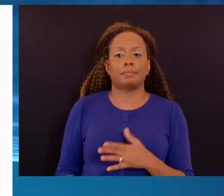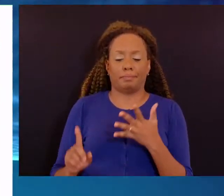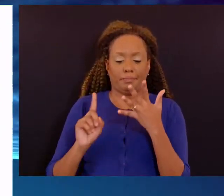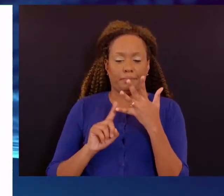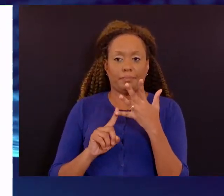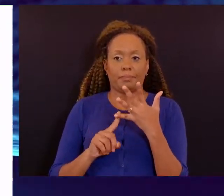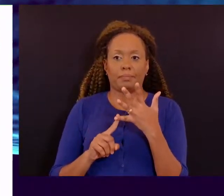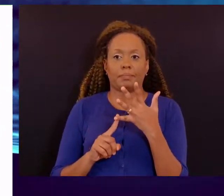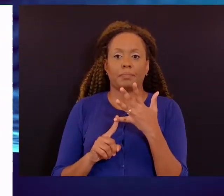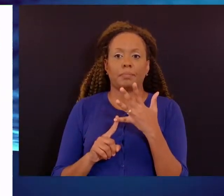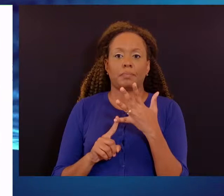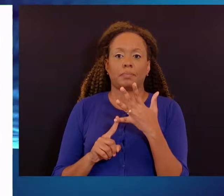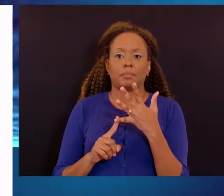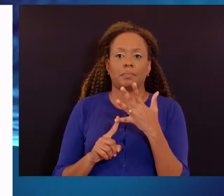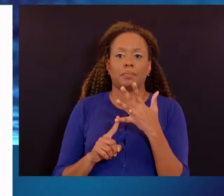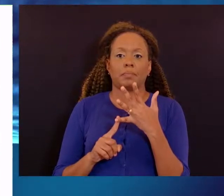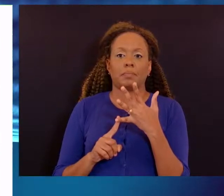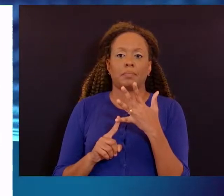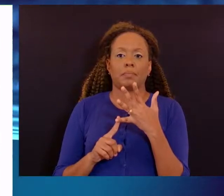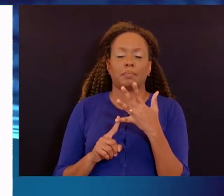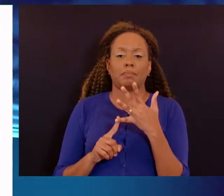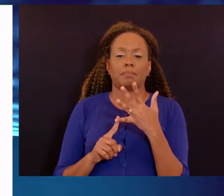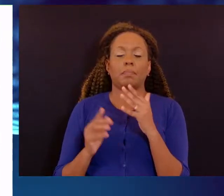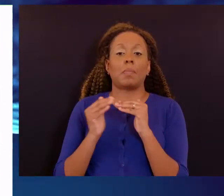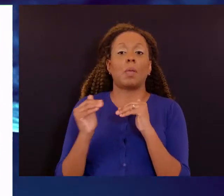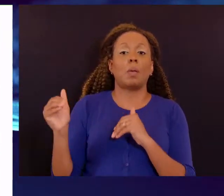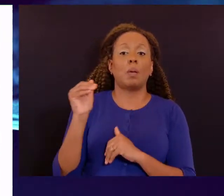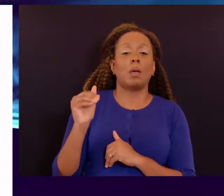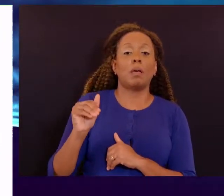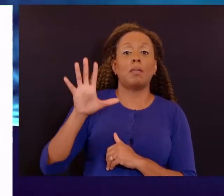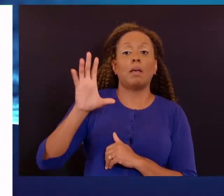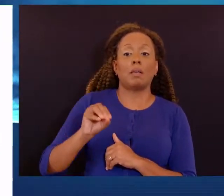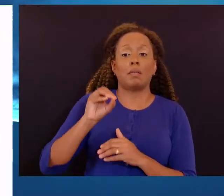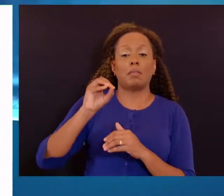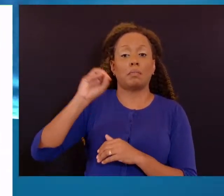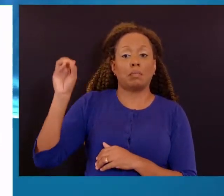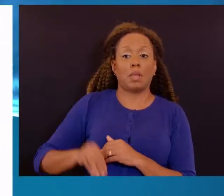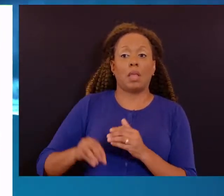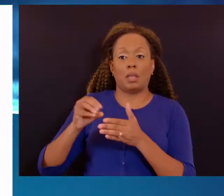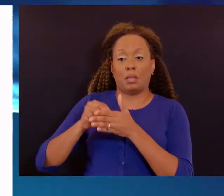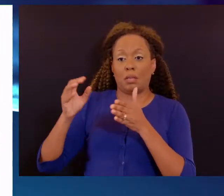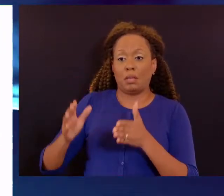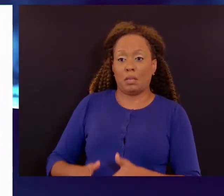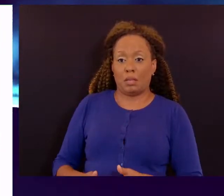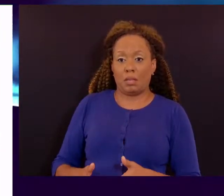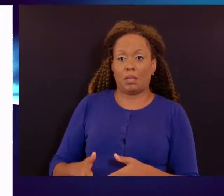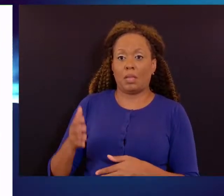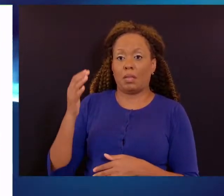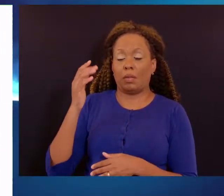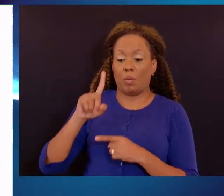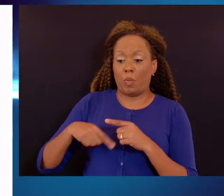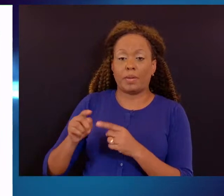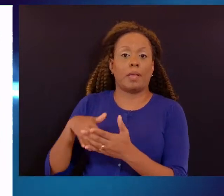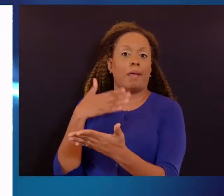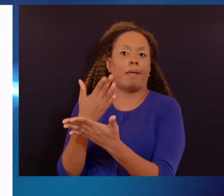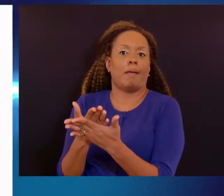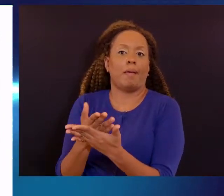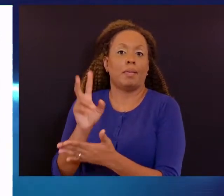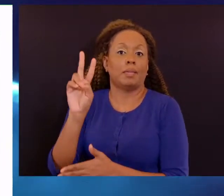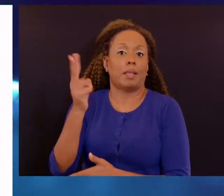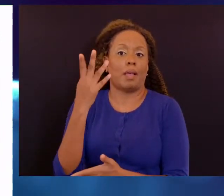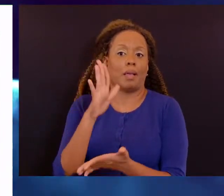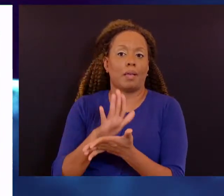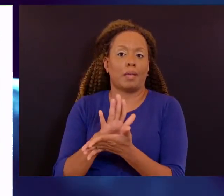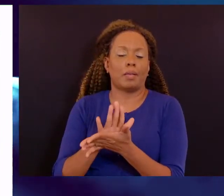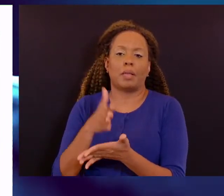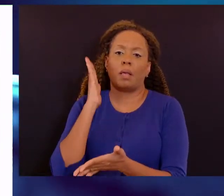also recognize the fact that over 50% of the students who proceed on to secondary school will obviously